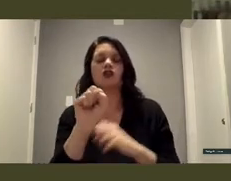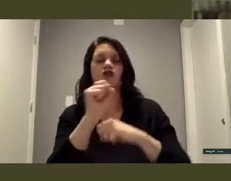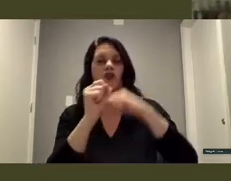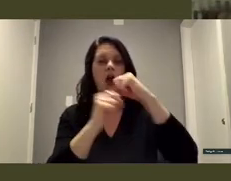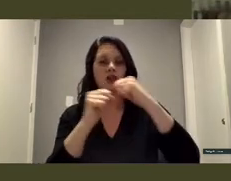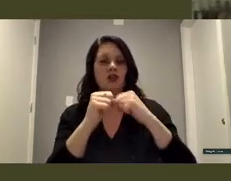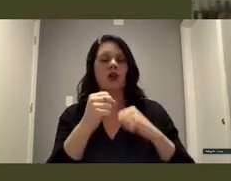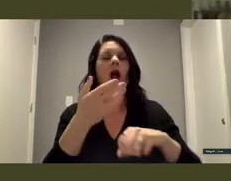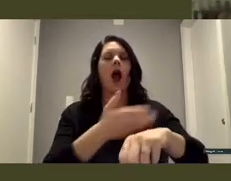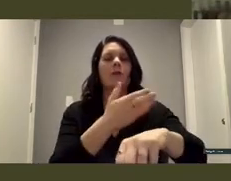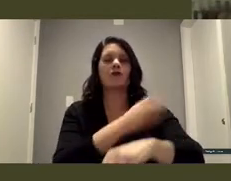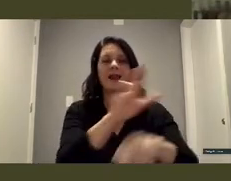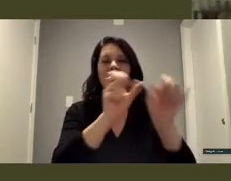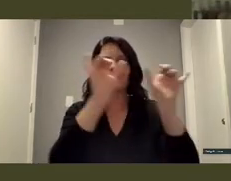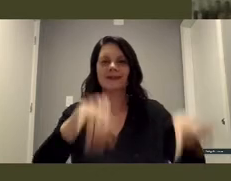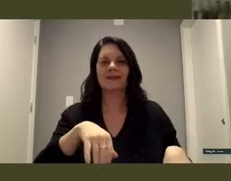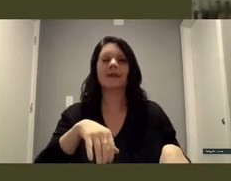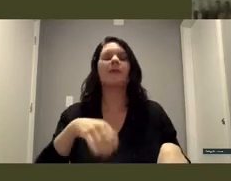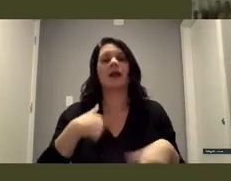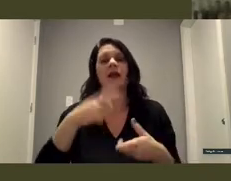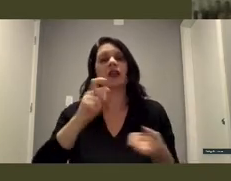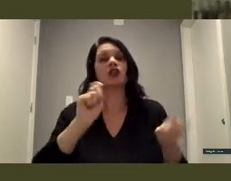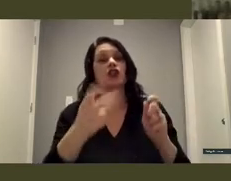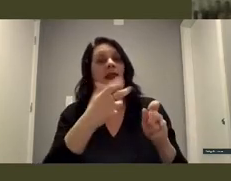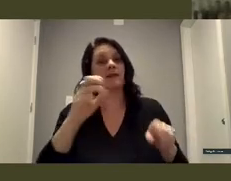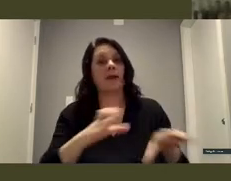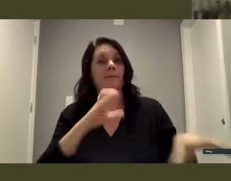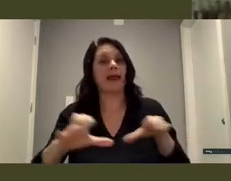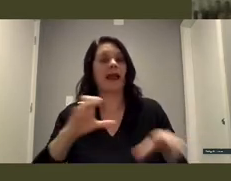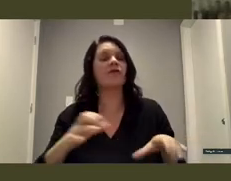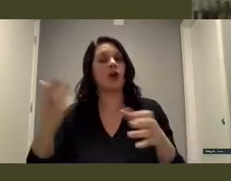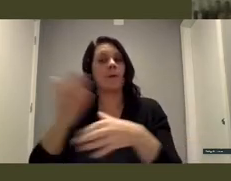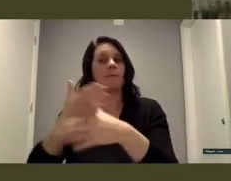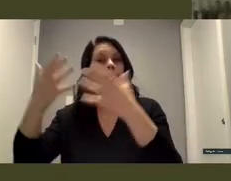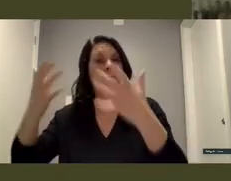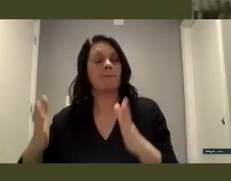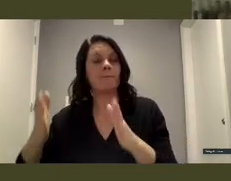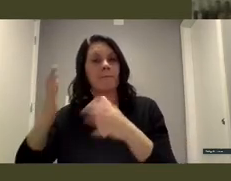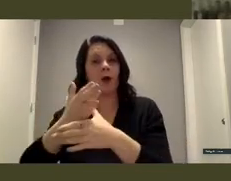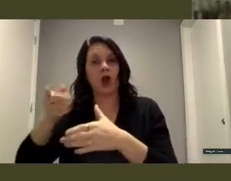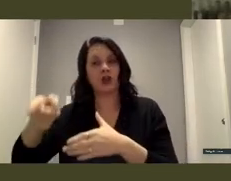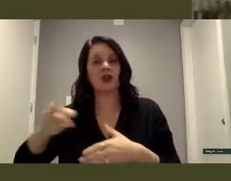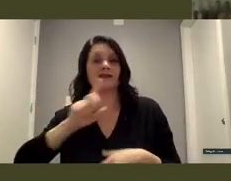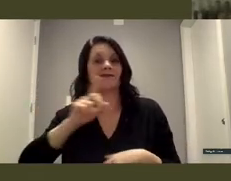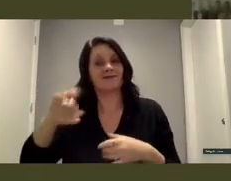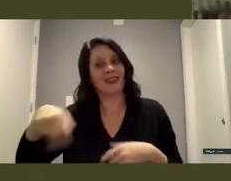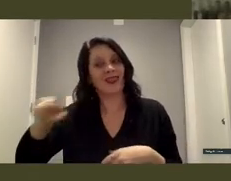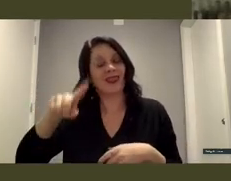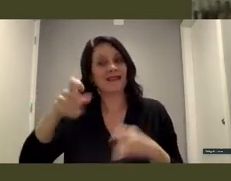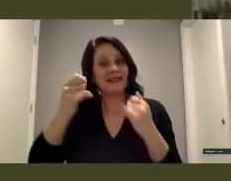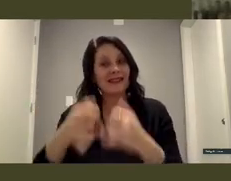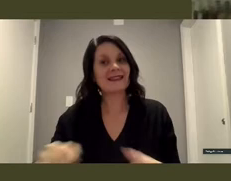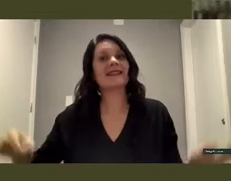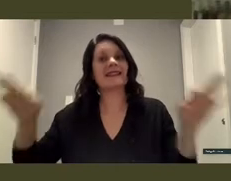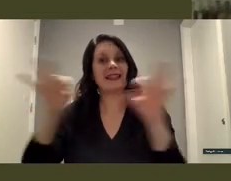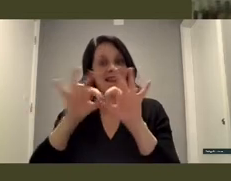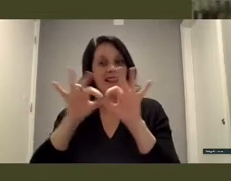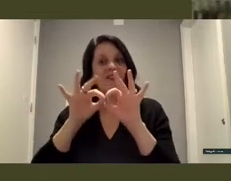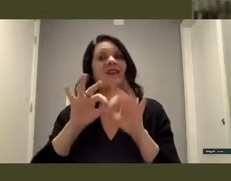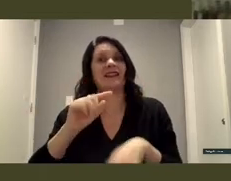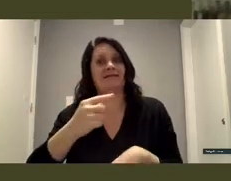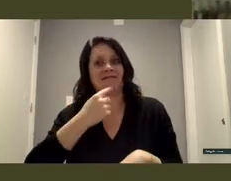obviously we have to change the behavior patterns, for example. Those things require significant policy changes and